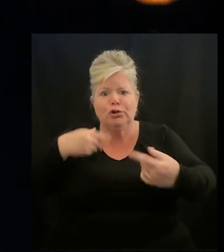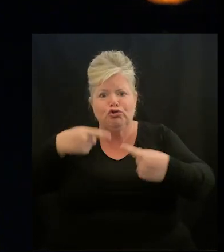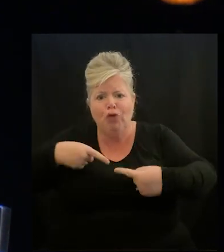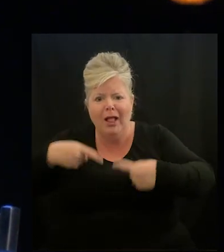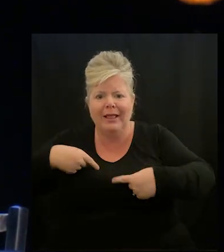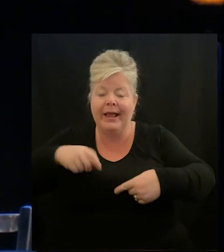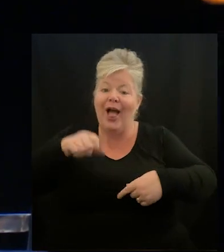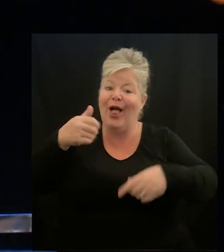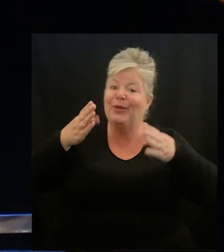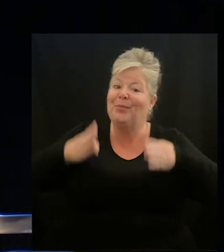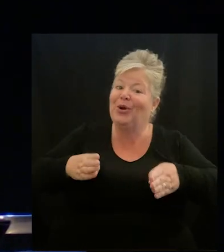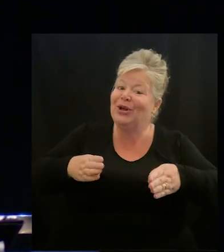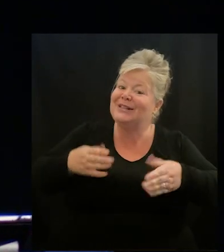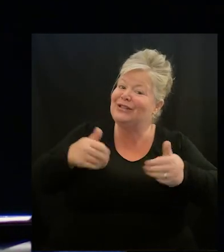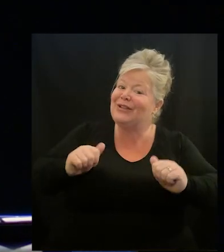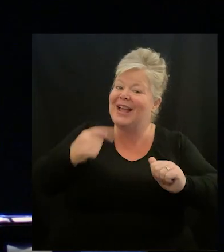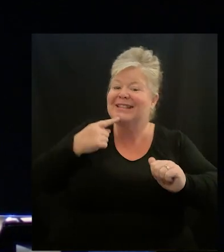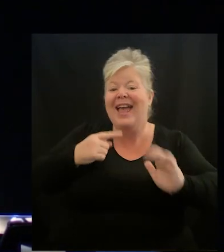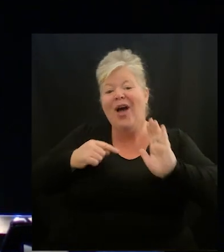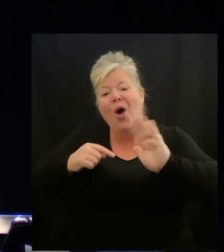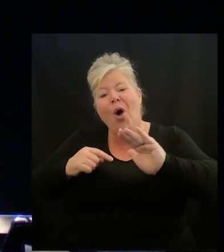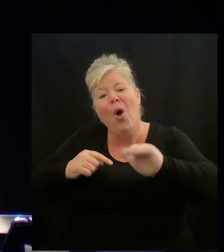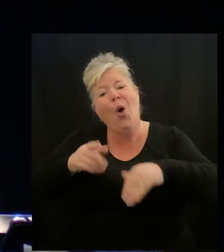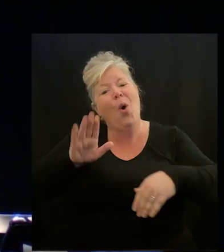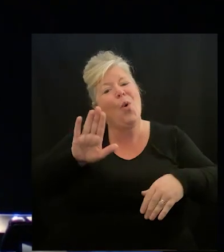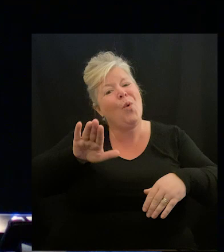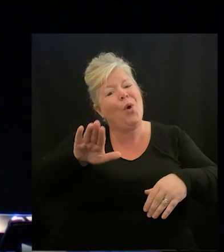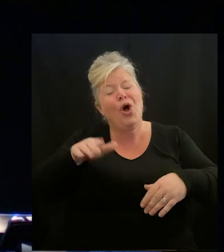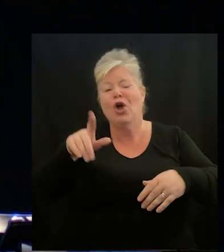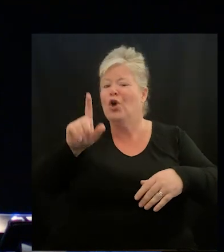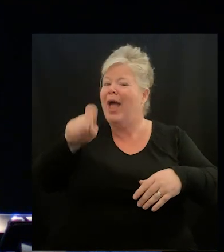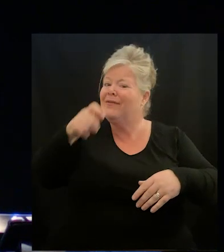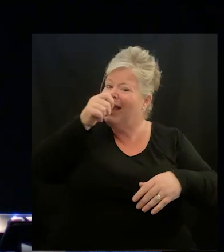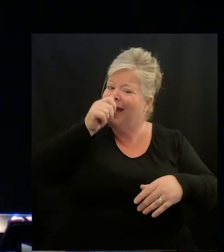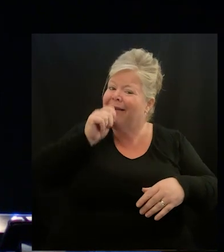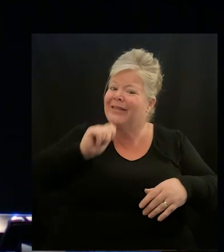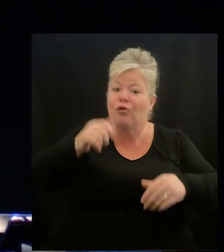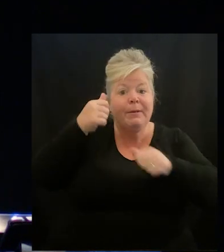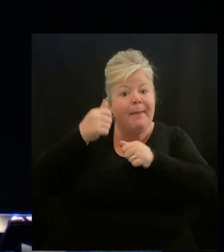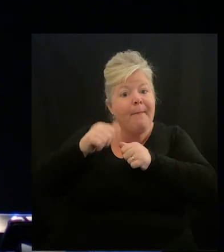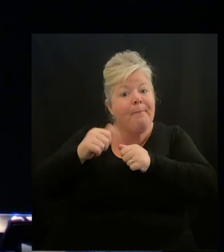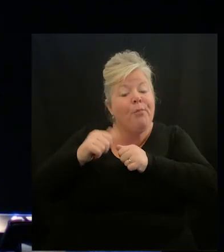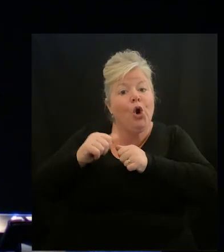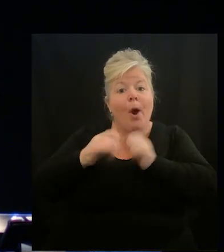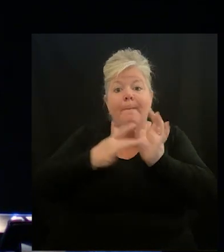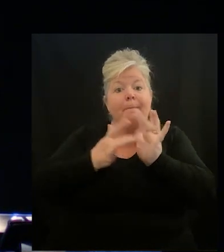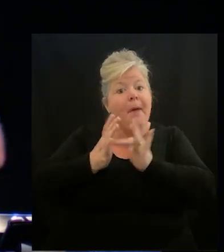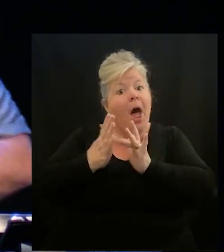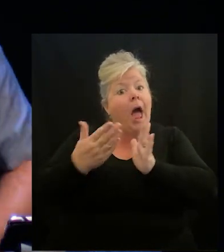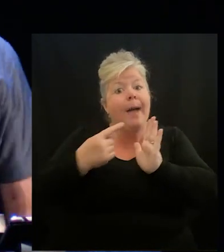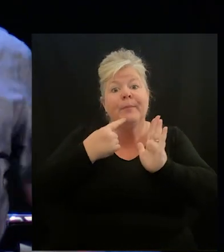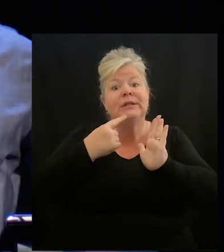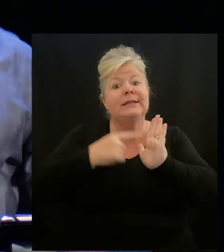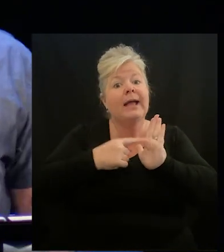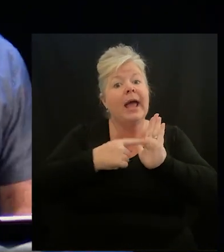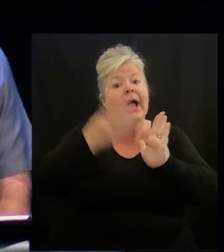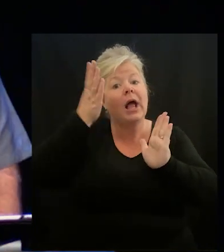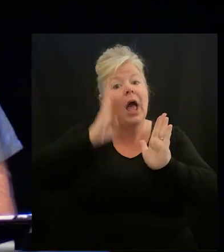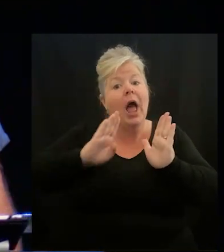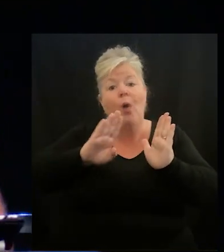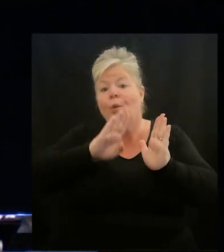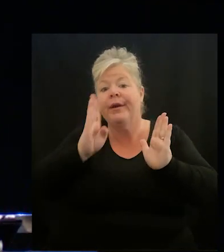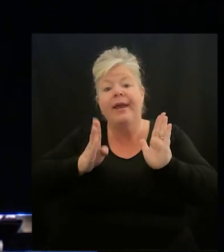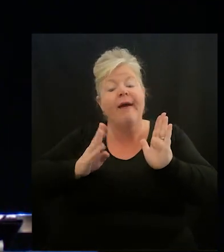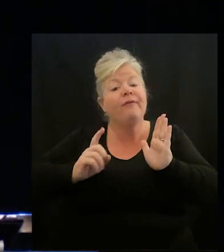that well-meaning person comes into your life and says, oh, you just need to hang in there. Remember, the Bible says that God will